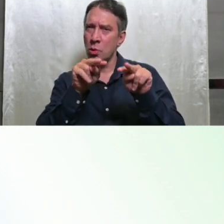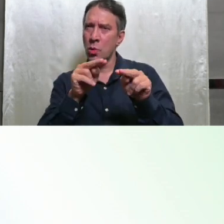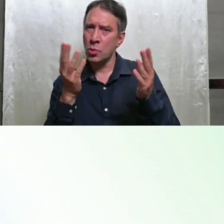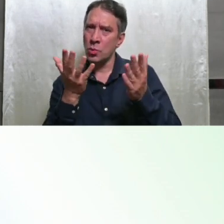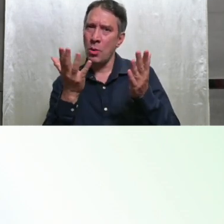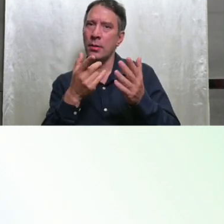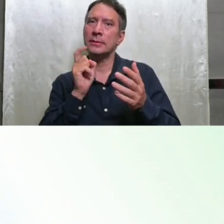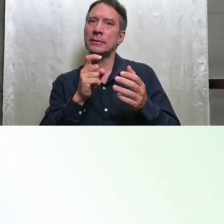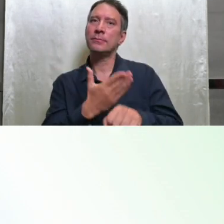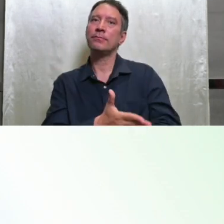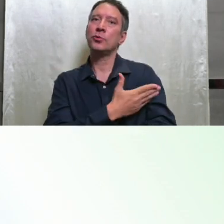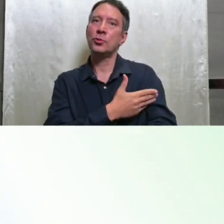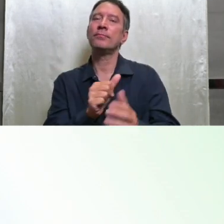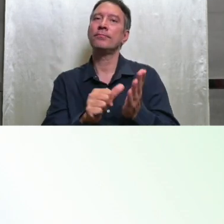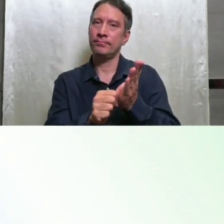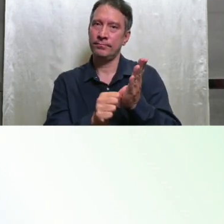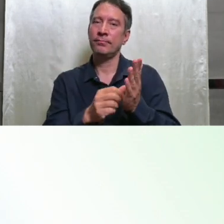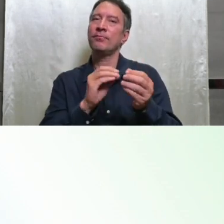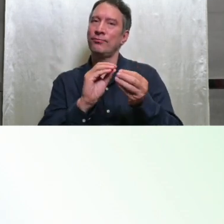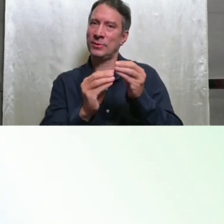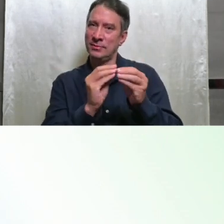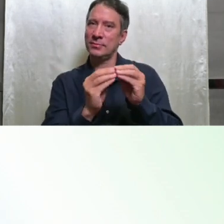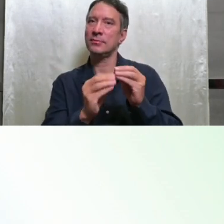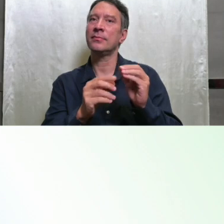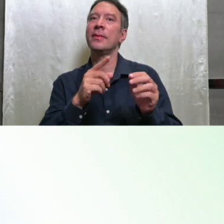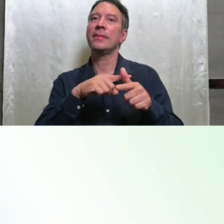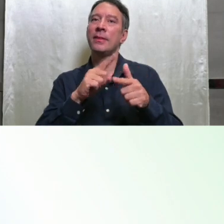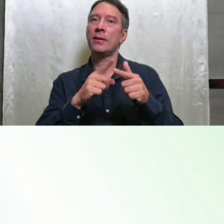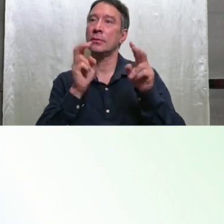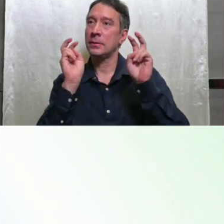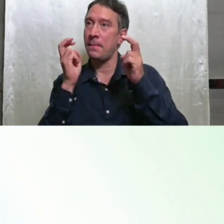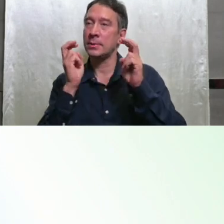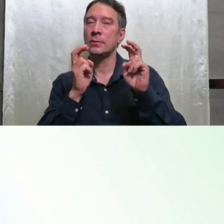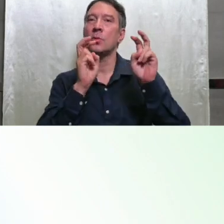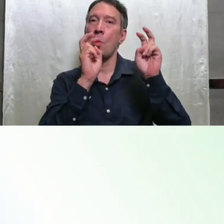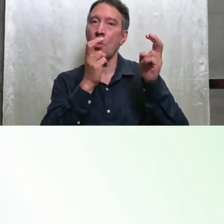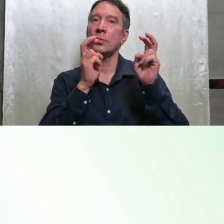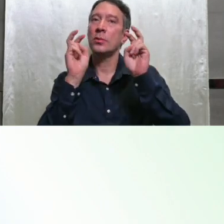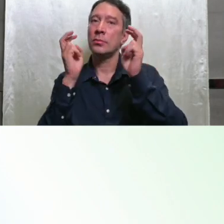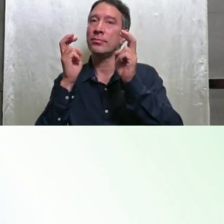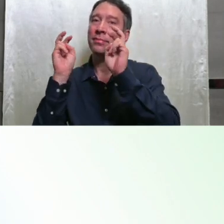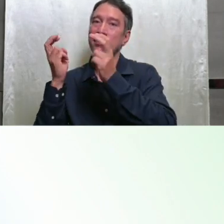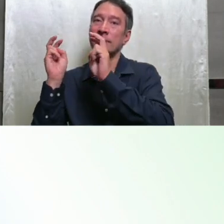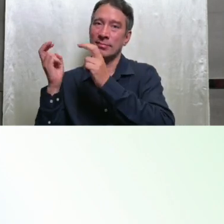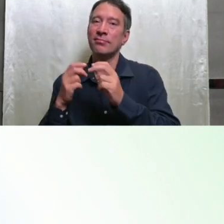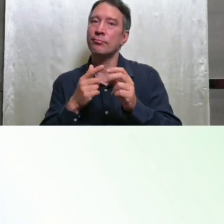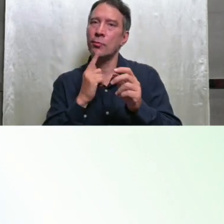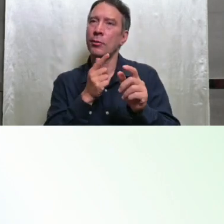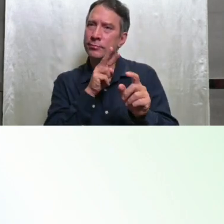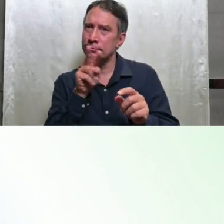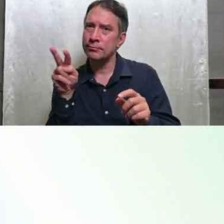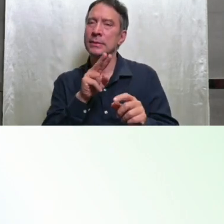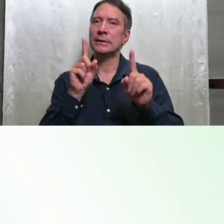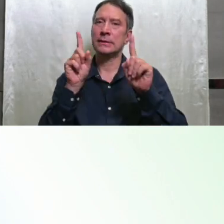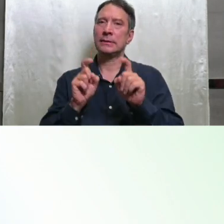performance dashboards. Our exam preparation tool and lesson plans for teachers and students are among our